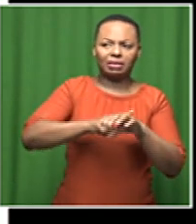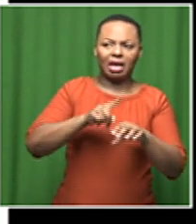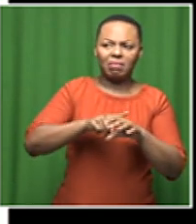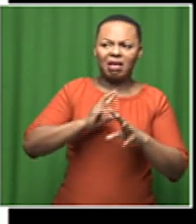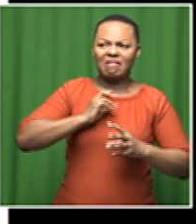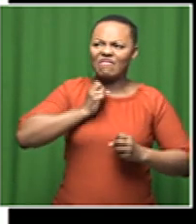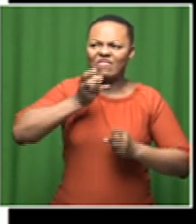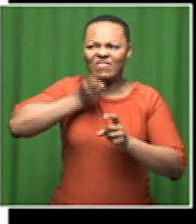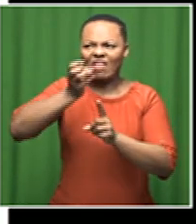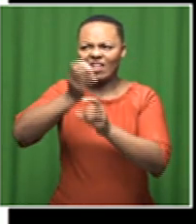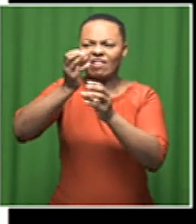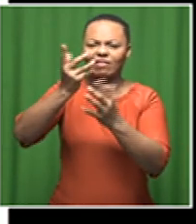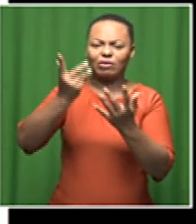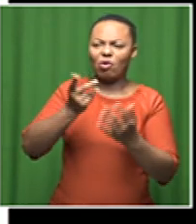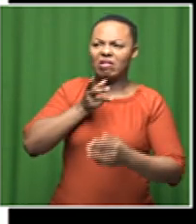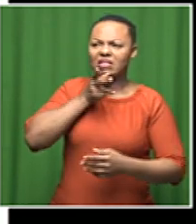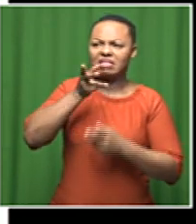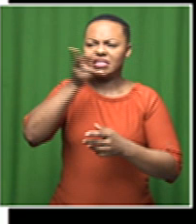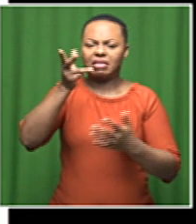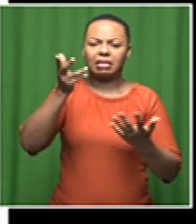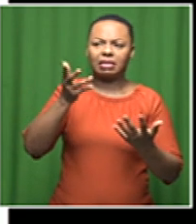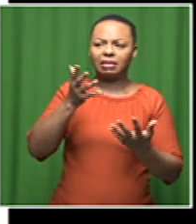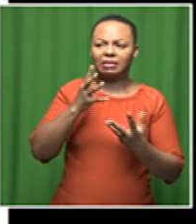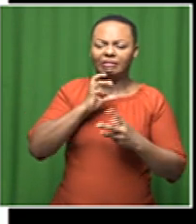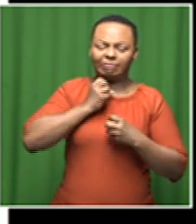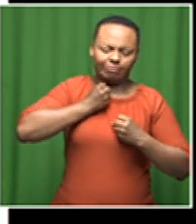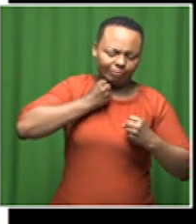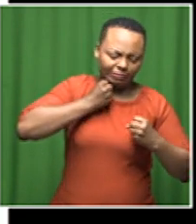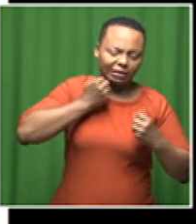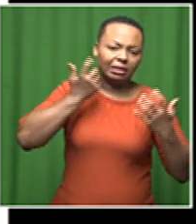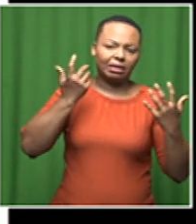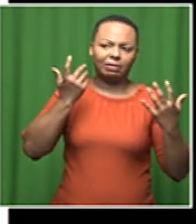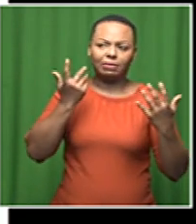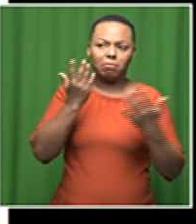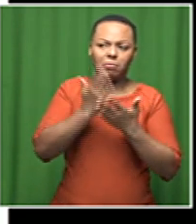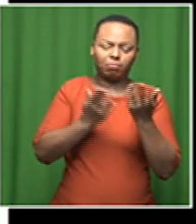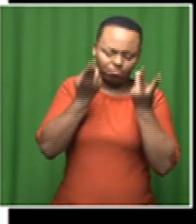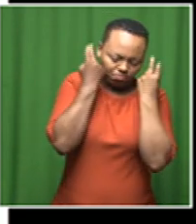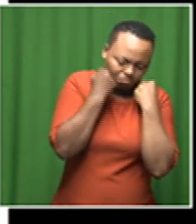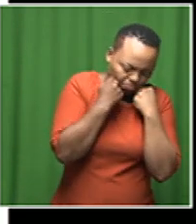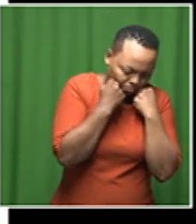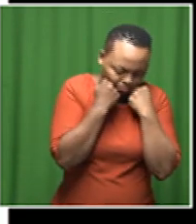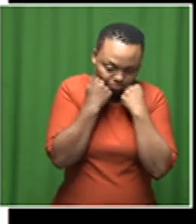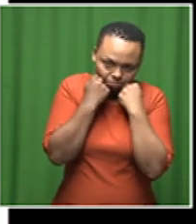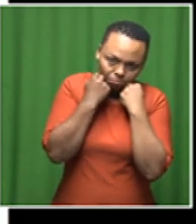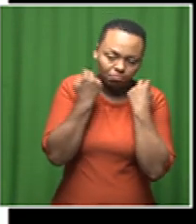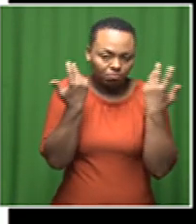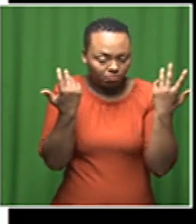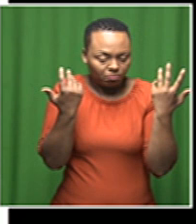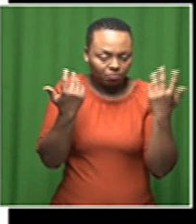their dissatisfaction with the health services that they receive. We've got various methods